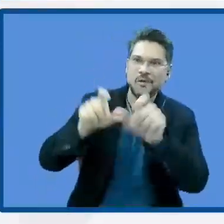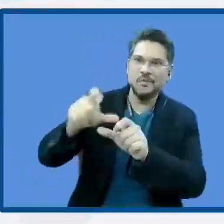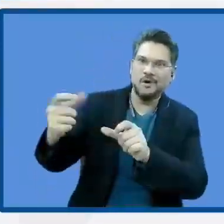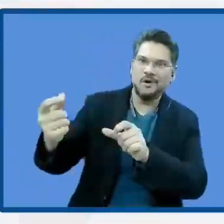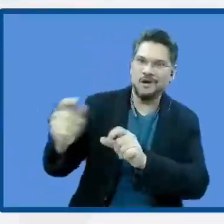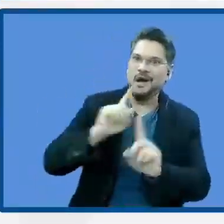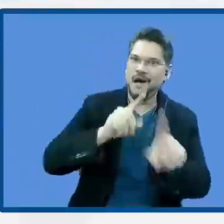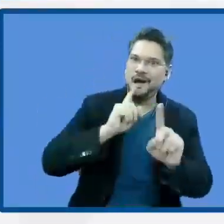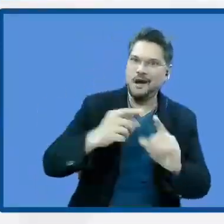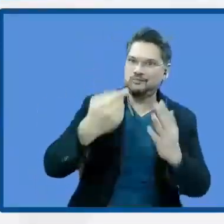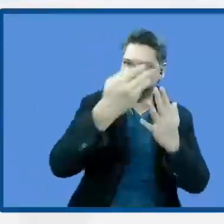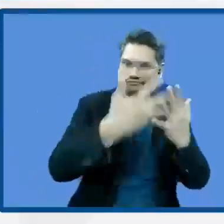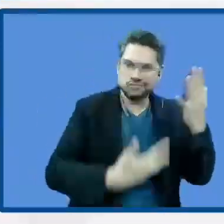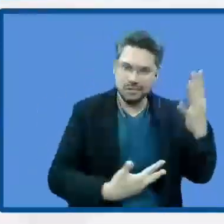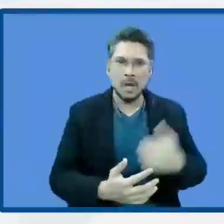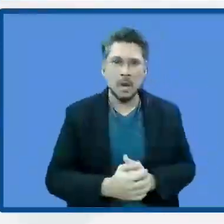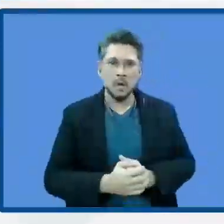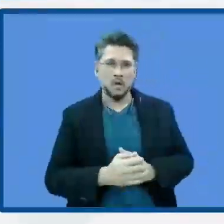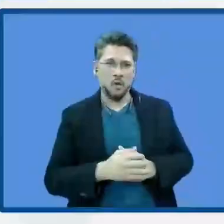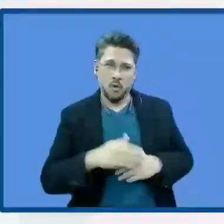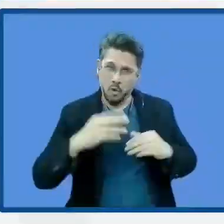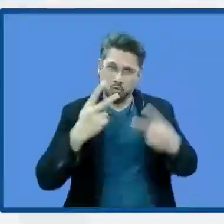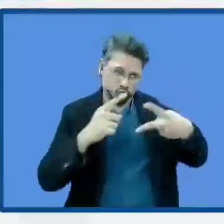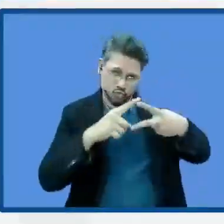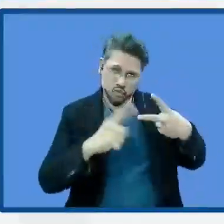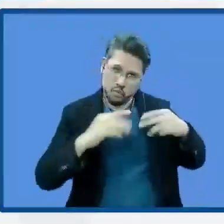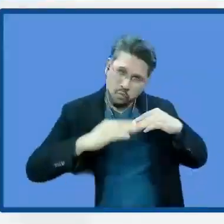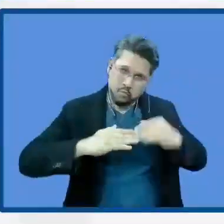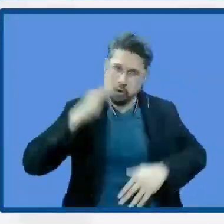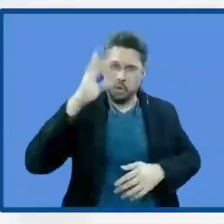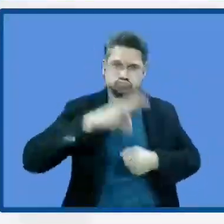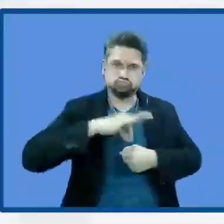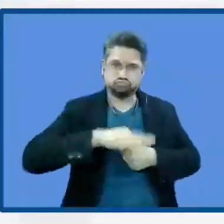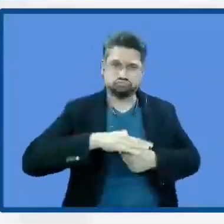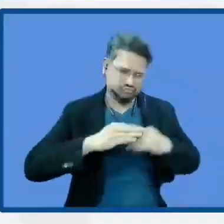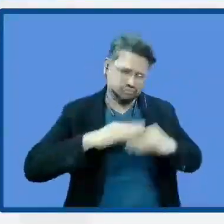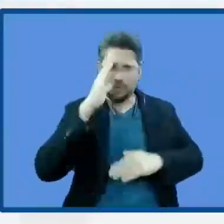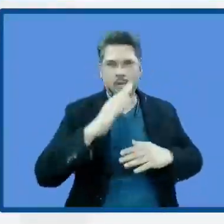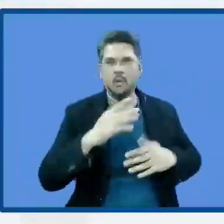two most voted ones are